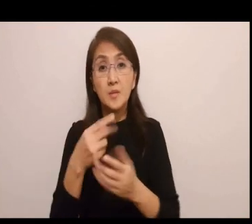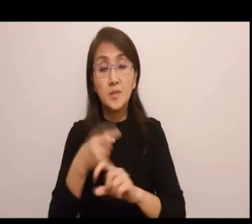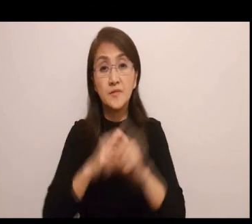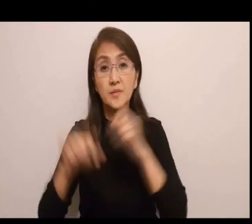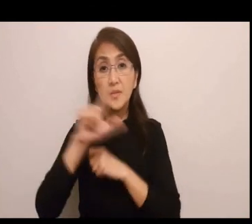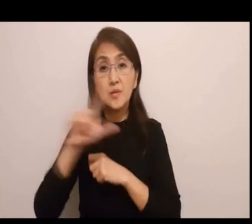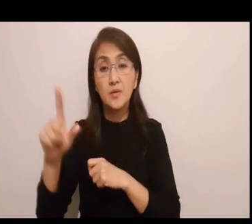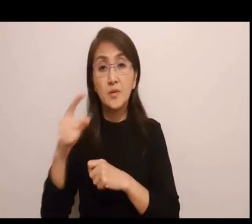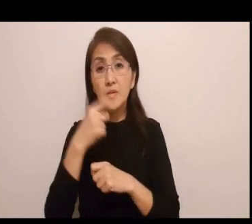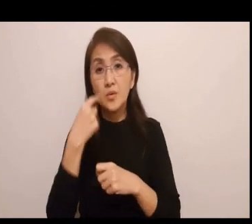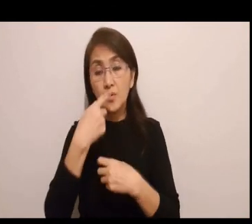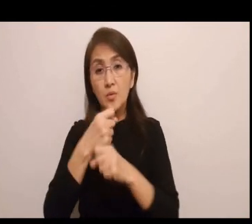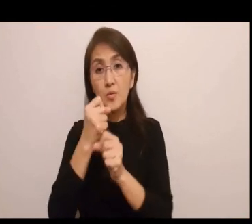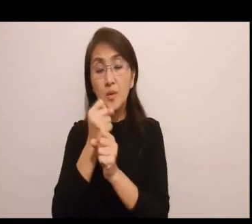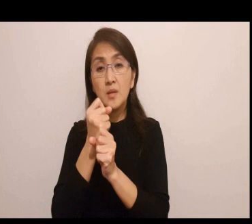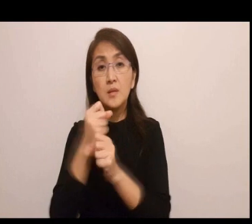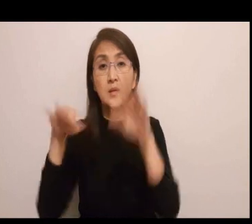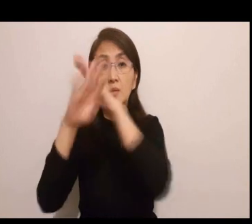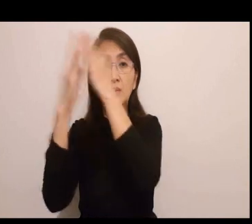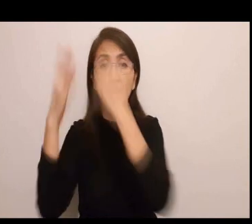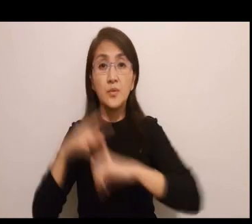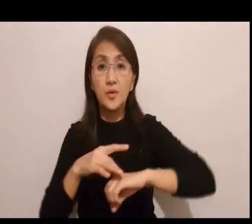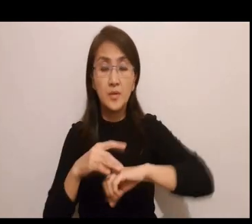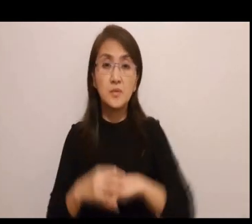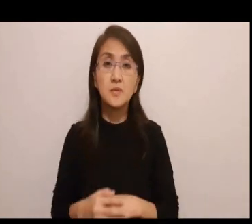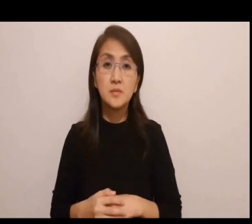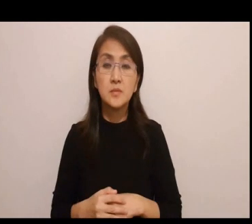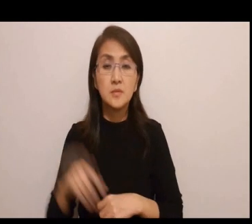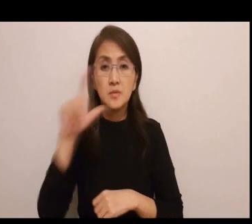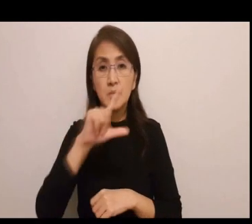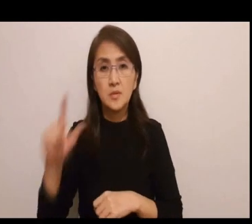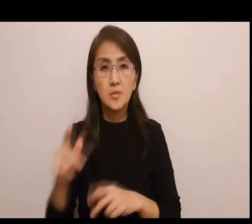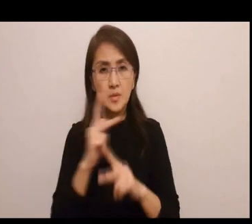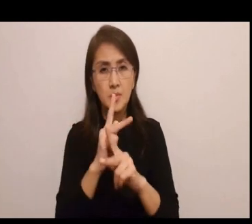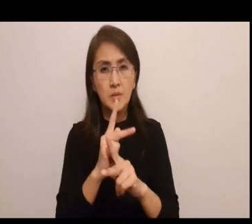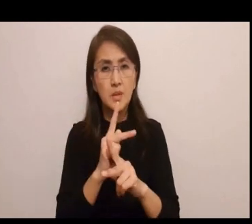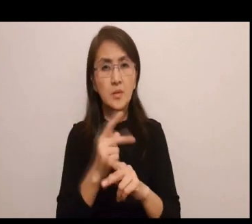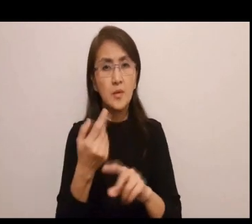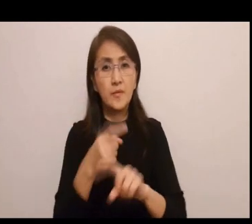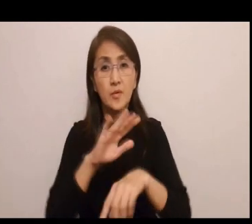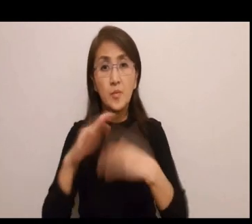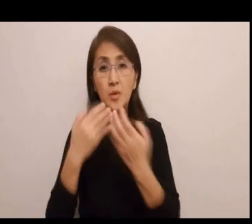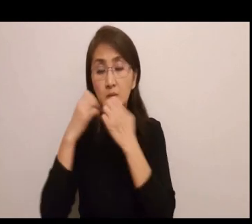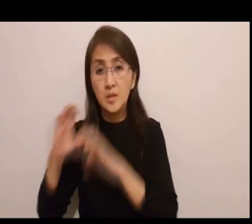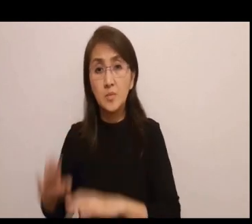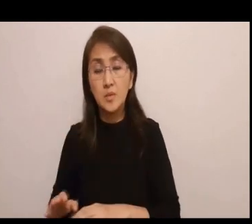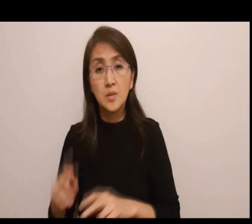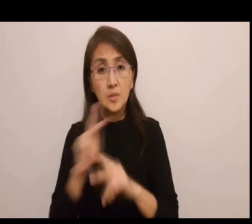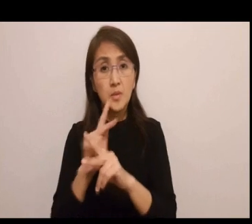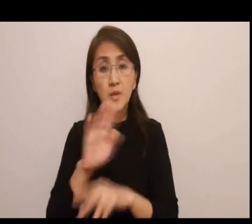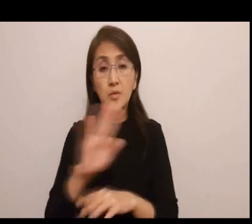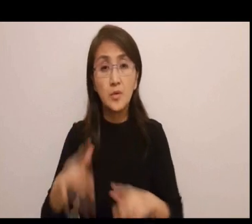Our help is from the Lord, who made heaven and earth. The Lord will guard you from all evil.